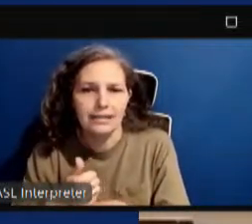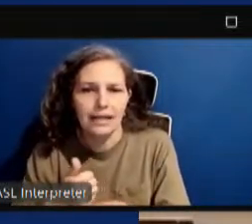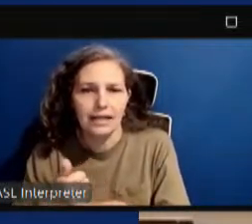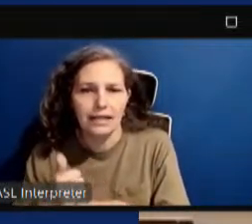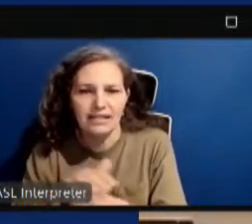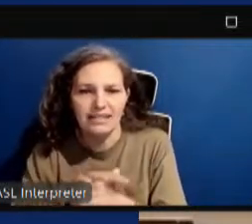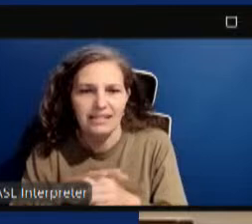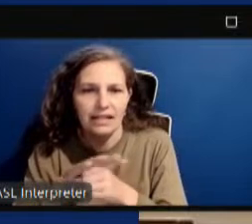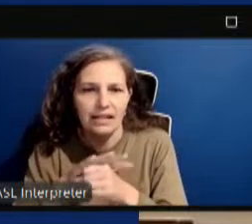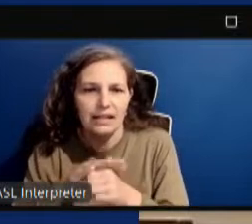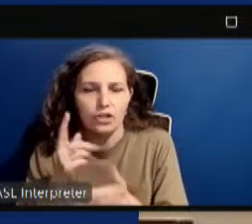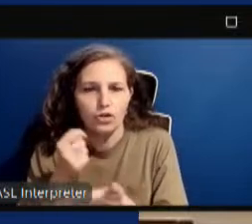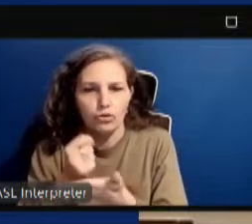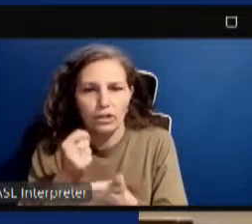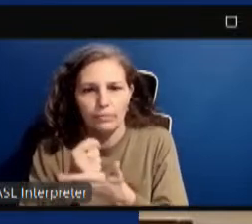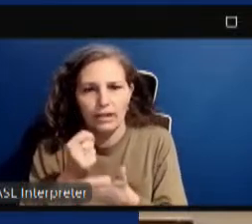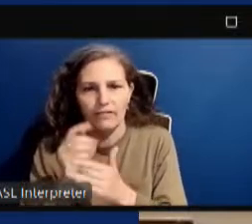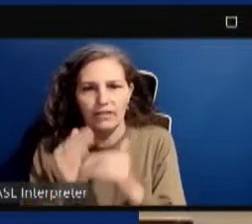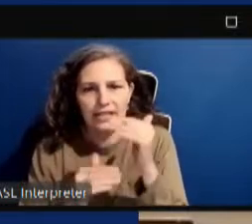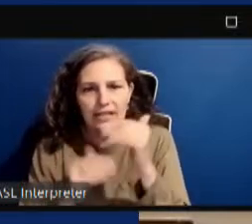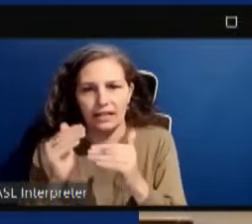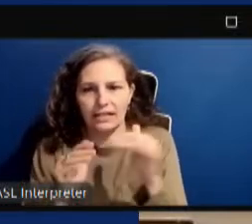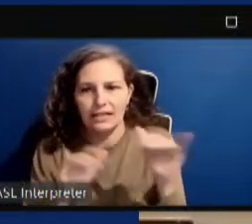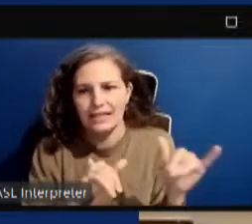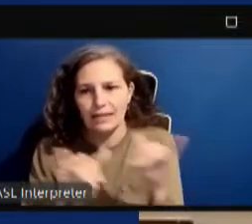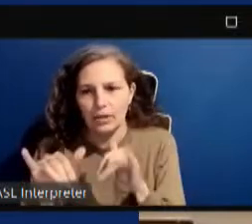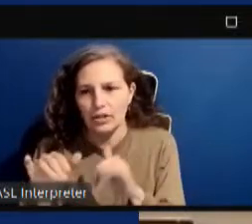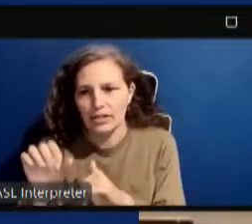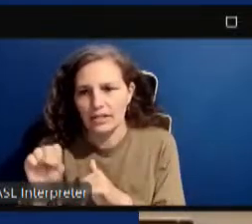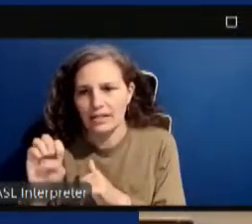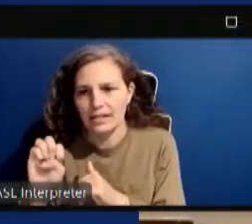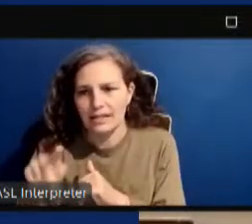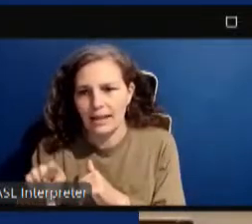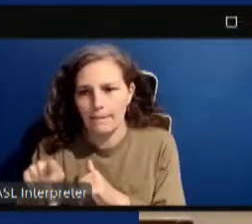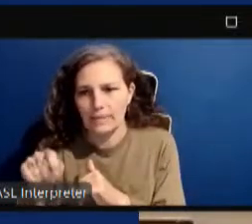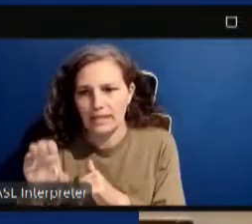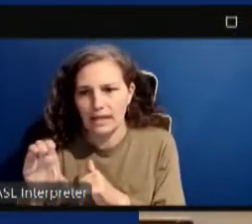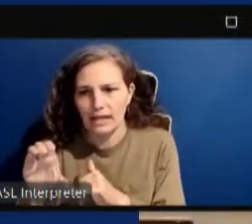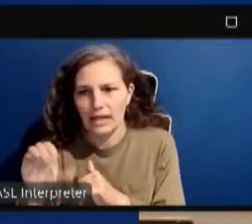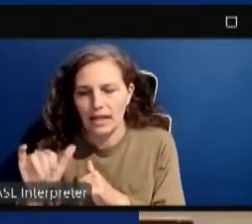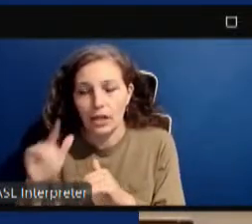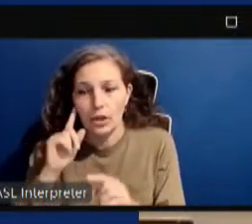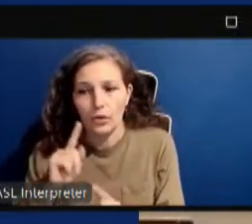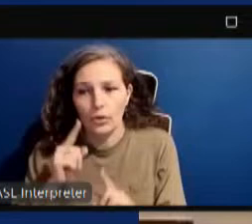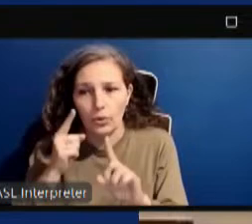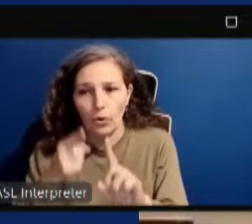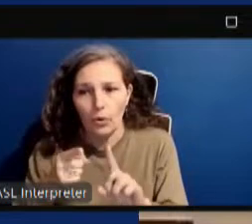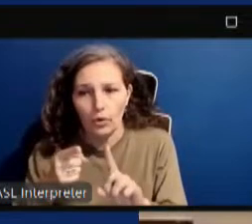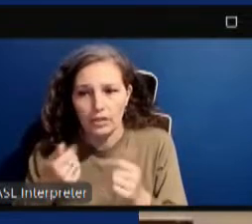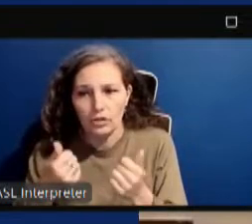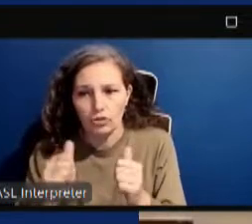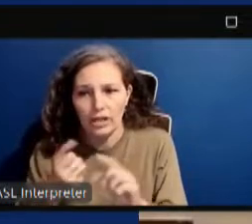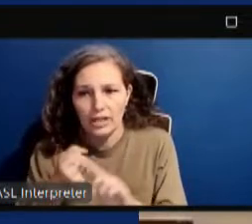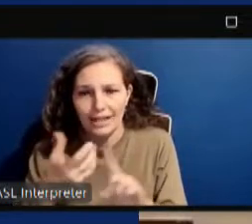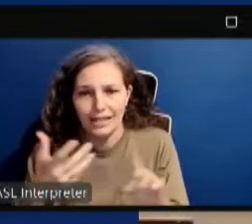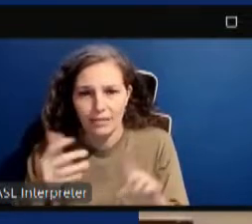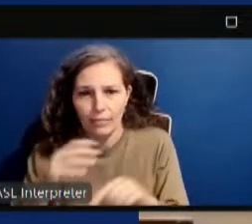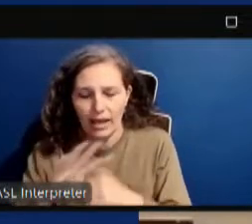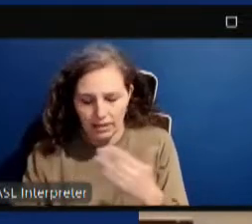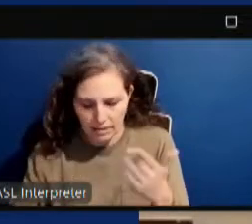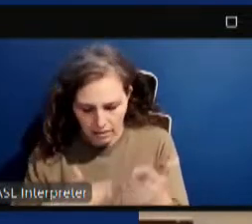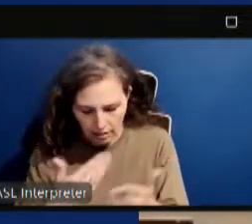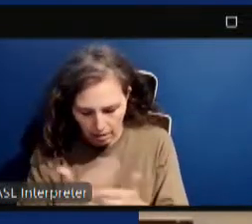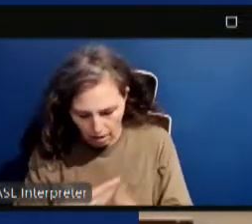facility like septic. The goal is to try to expand all